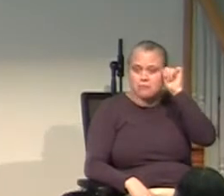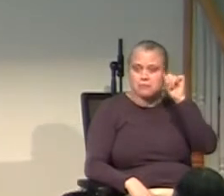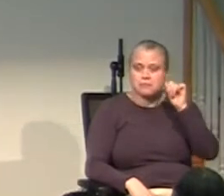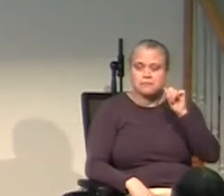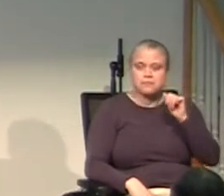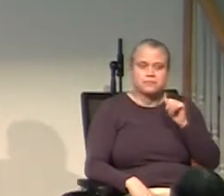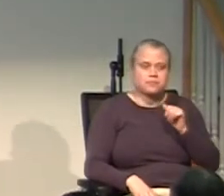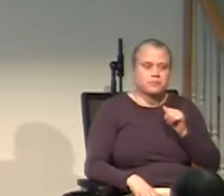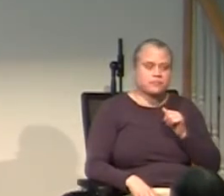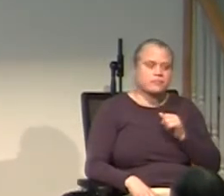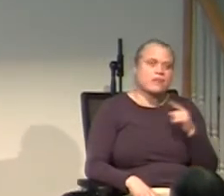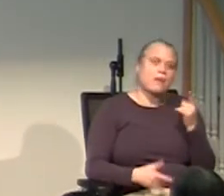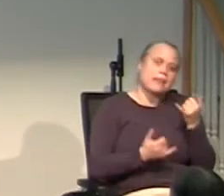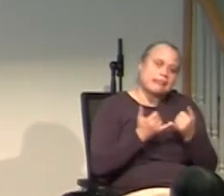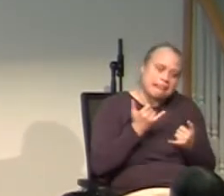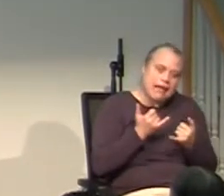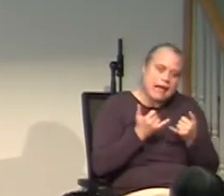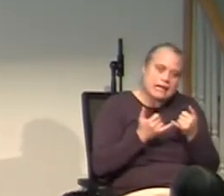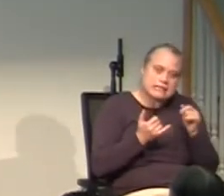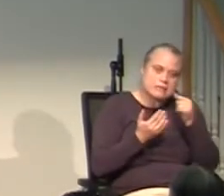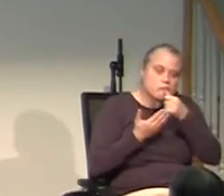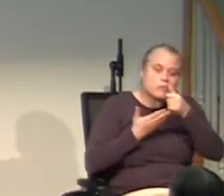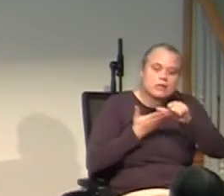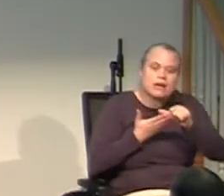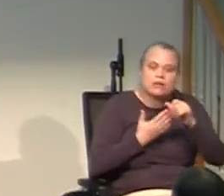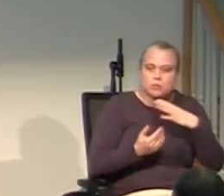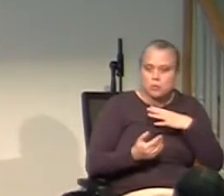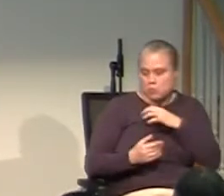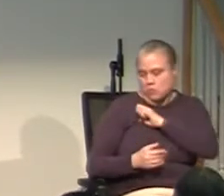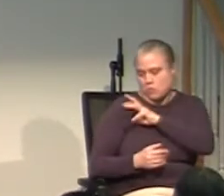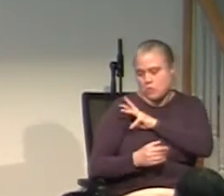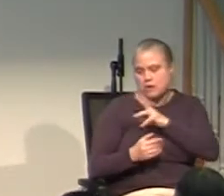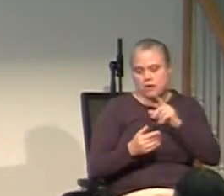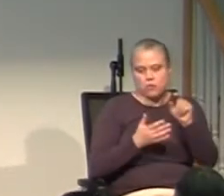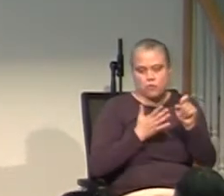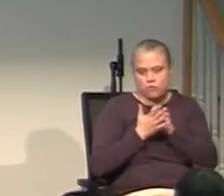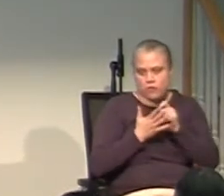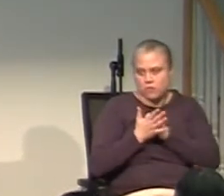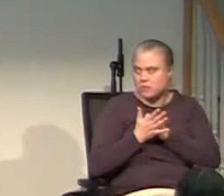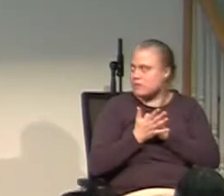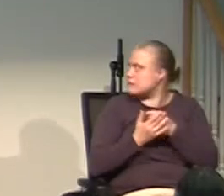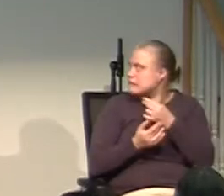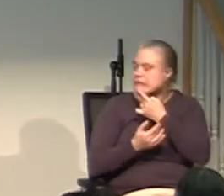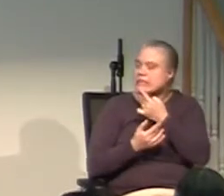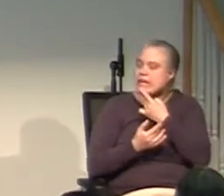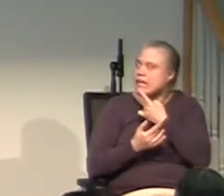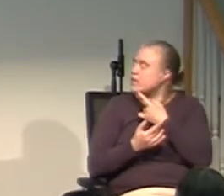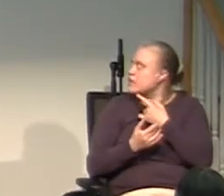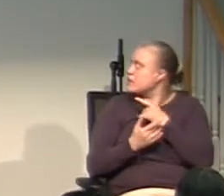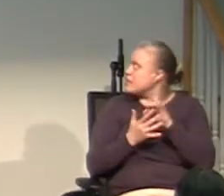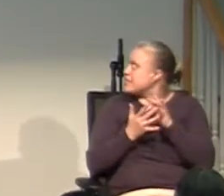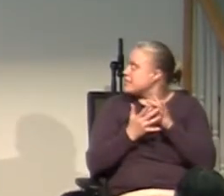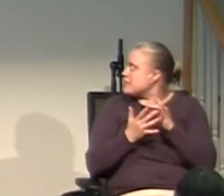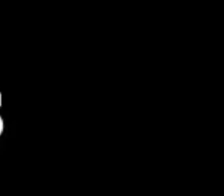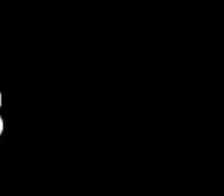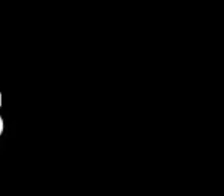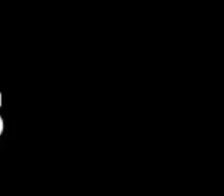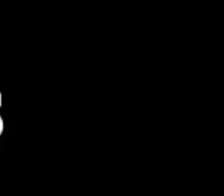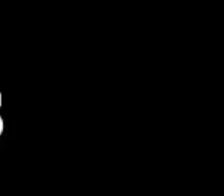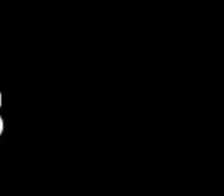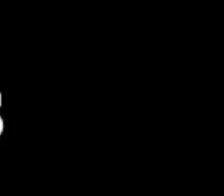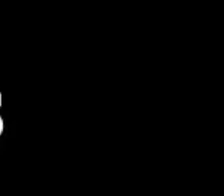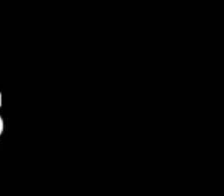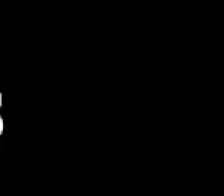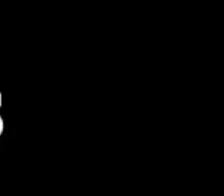of the last letters that she wrote. You'll find this in Testimonies of Ministers, the last chapter. Jesus, and again, a lady that